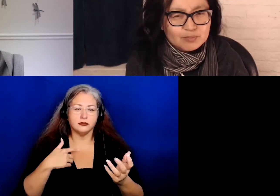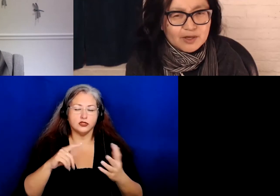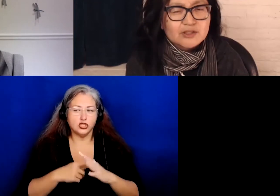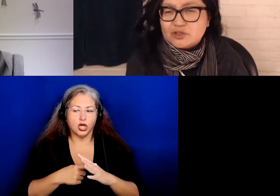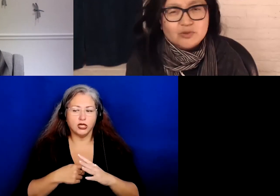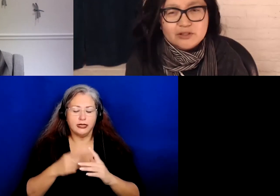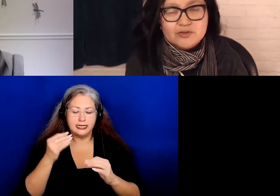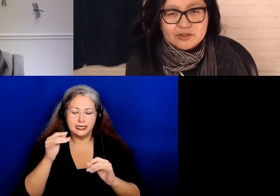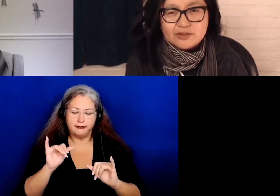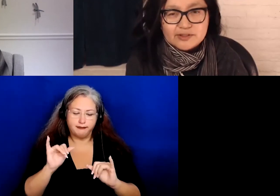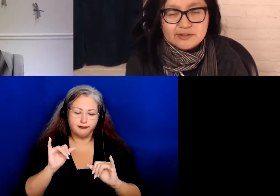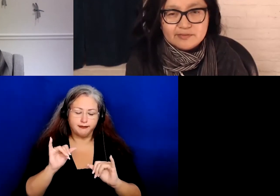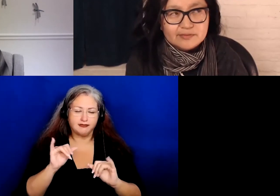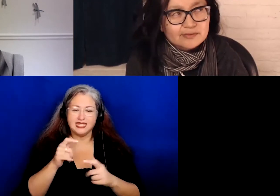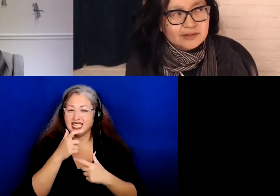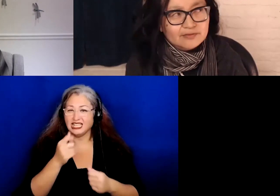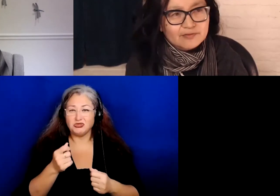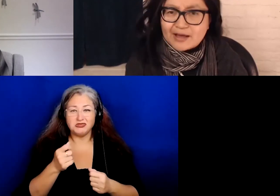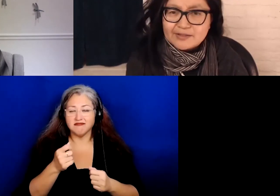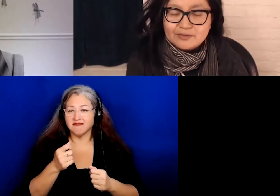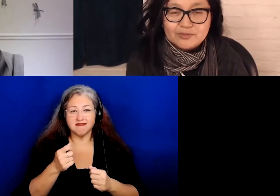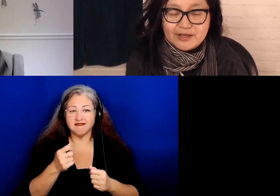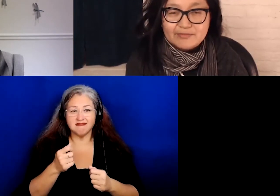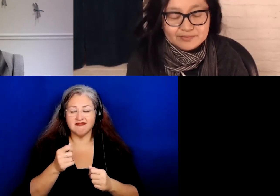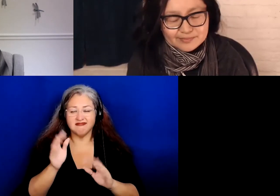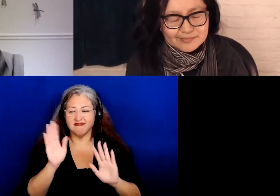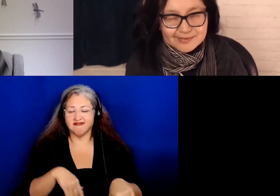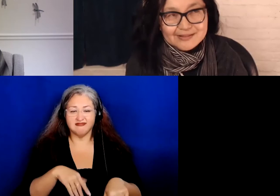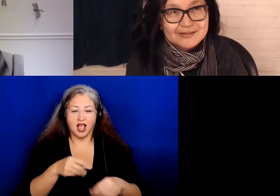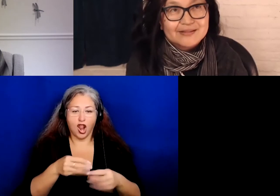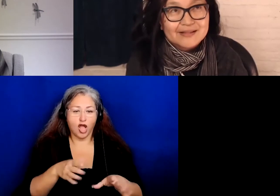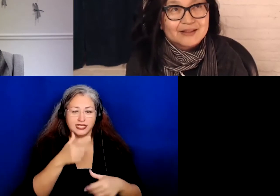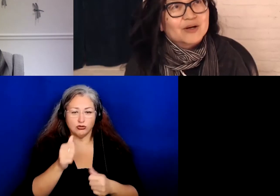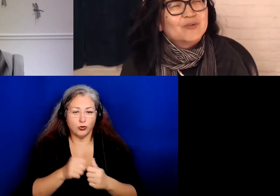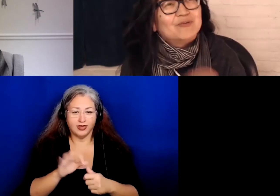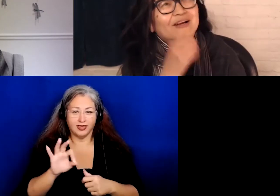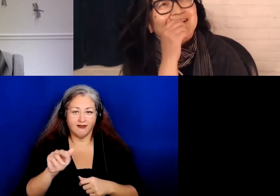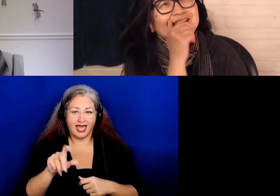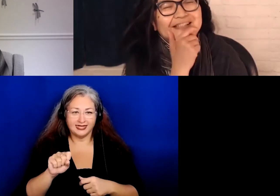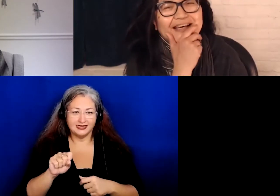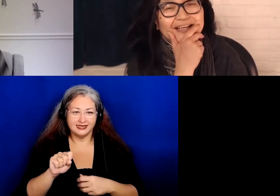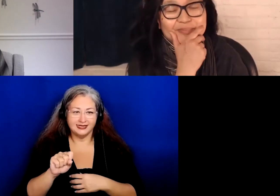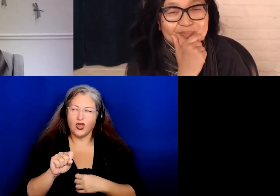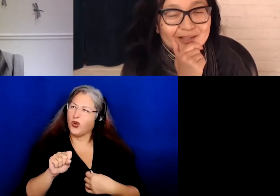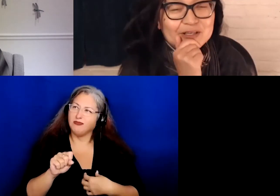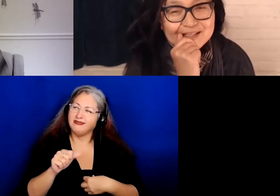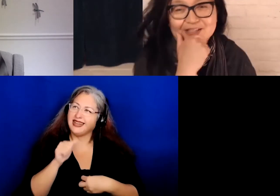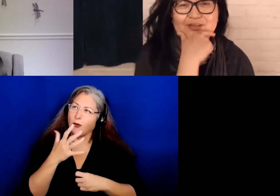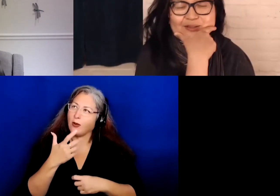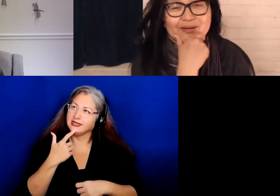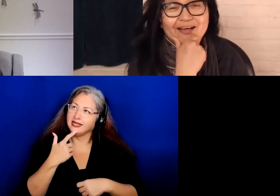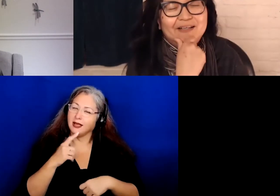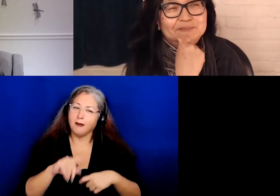to like I started just really lose interest in facts in a weird way. It's not the what quite what I wanted to say. Well, let